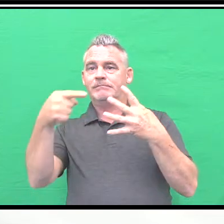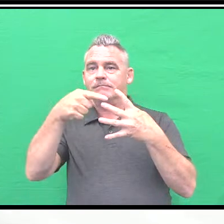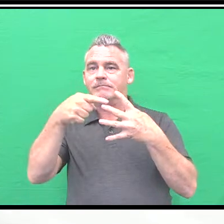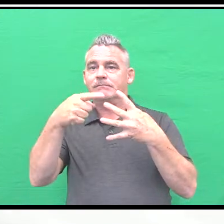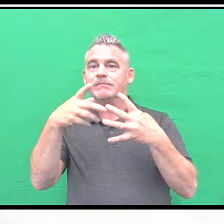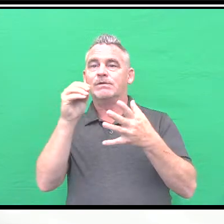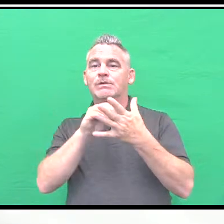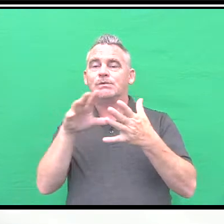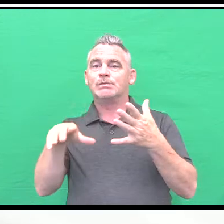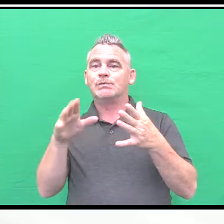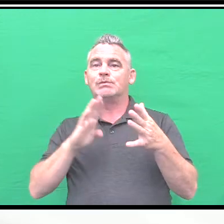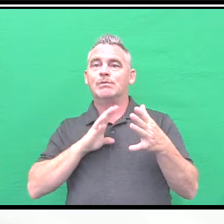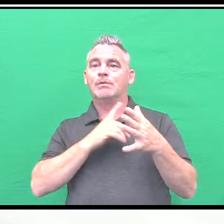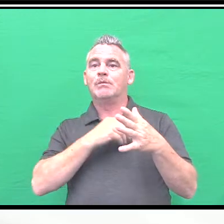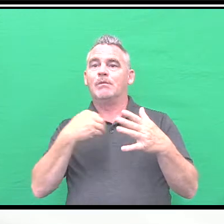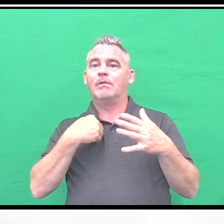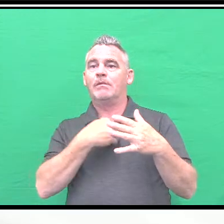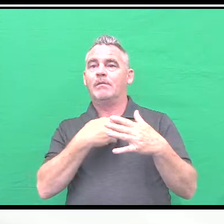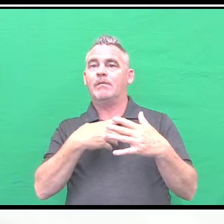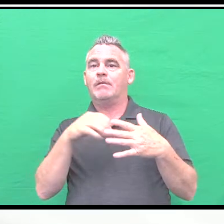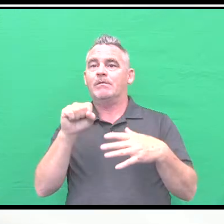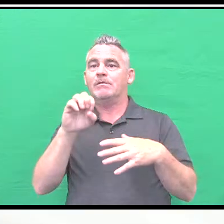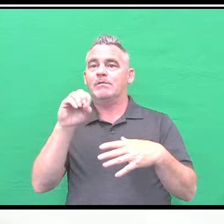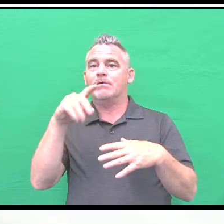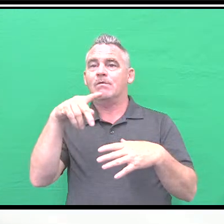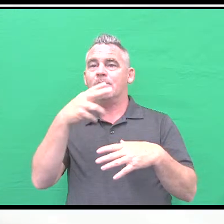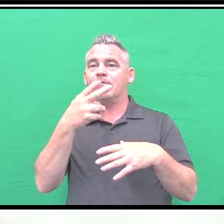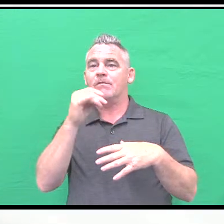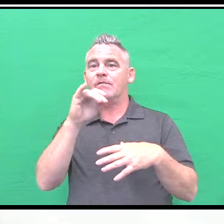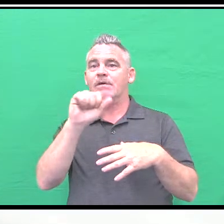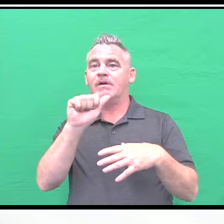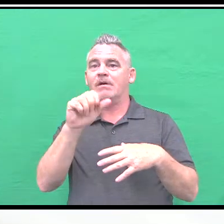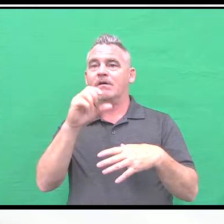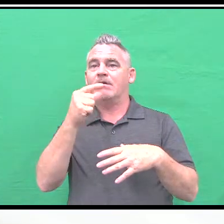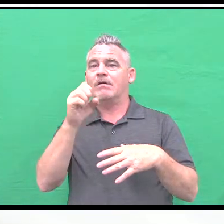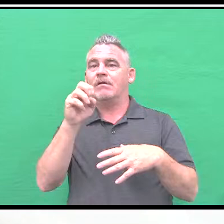First up, we will have Sophia Gonzalez from Cathedral City High School.